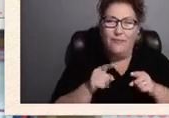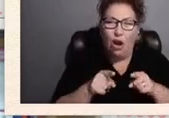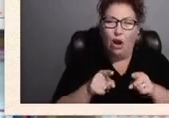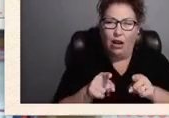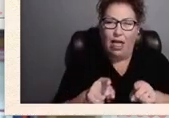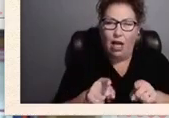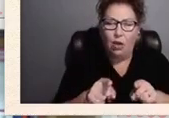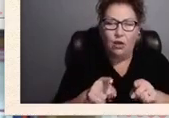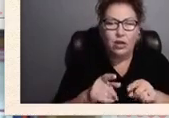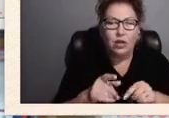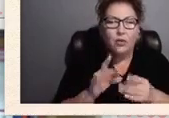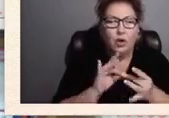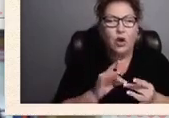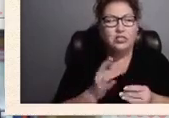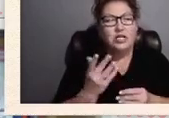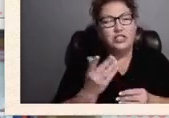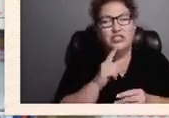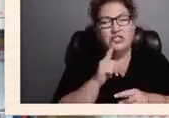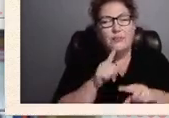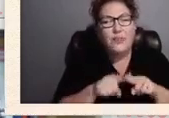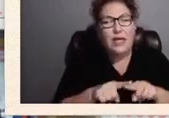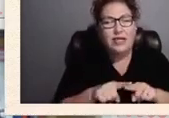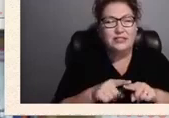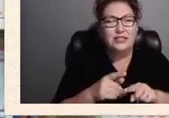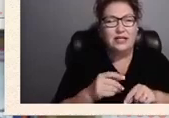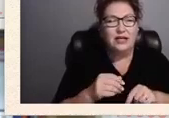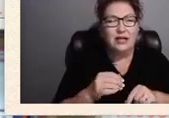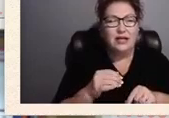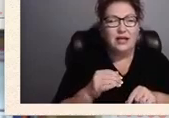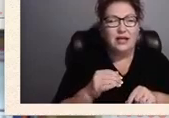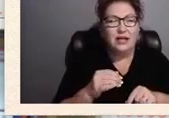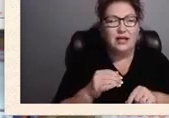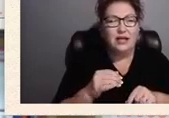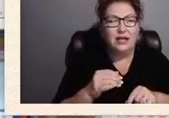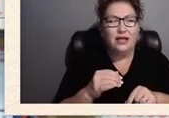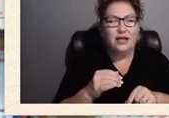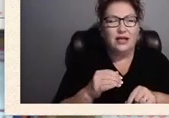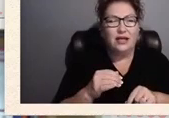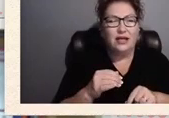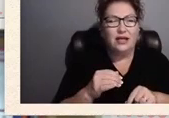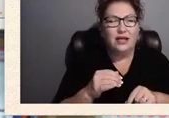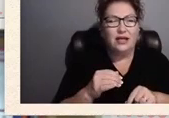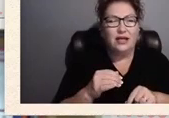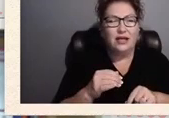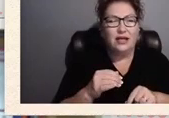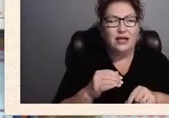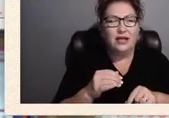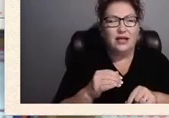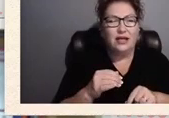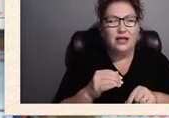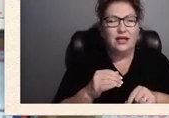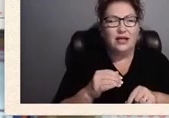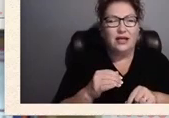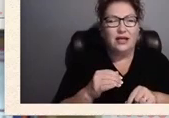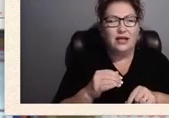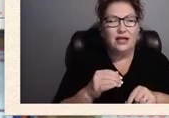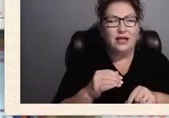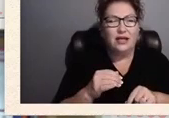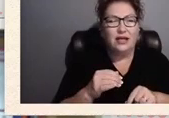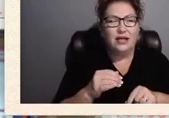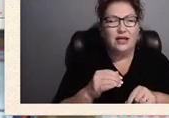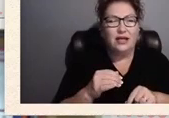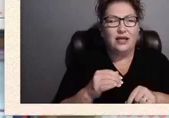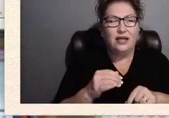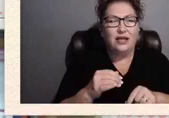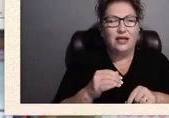regards to it. It just depends on if they do not make that 7 statutory, the development of disabilities. I mean, I think that, the